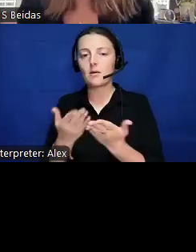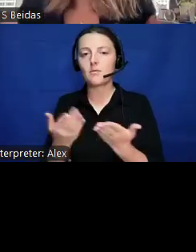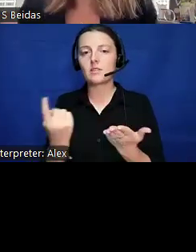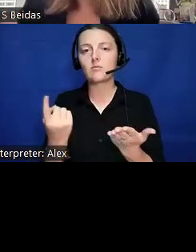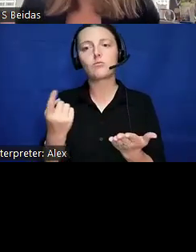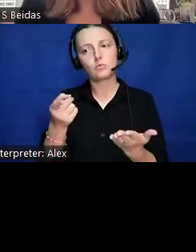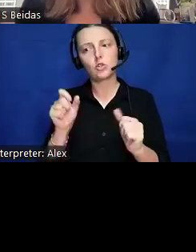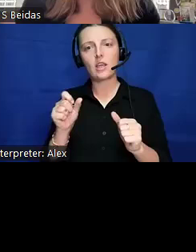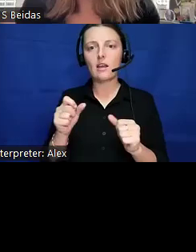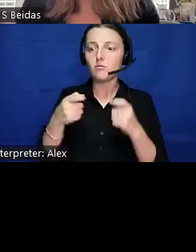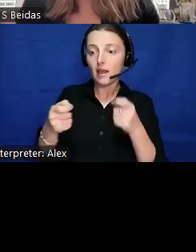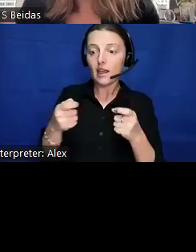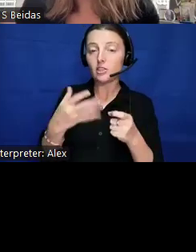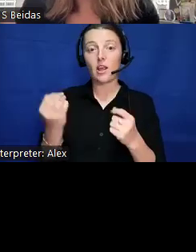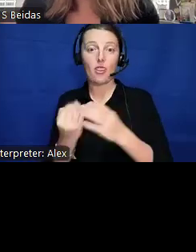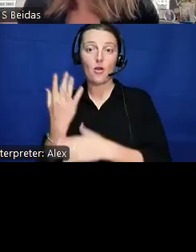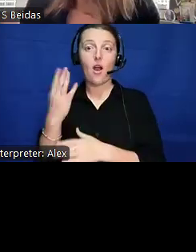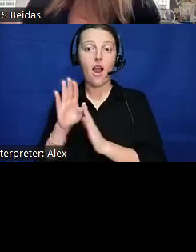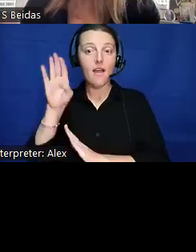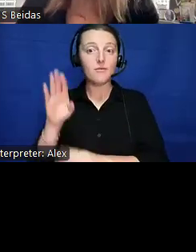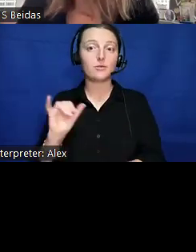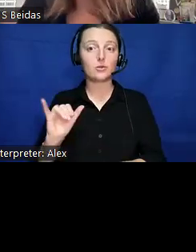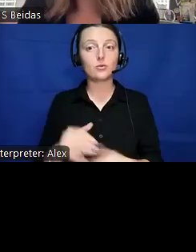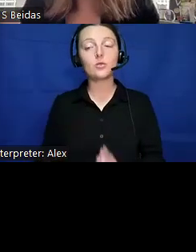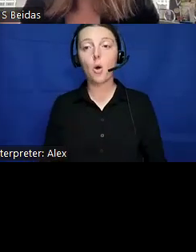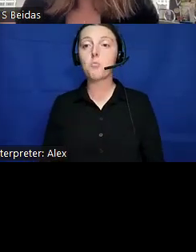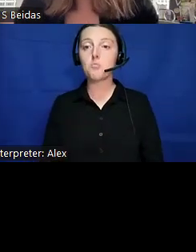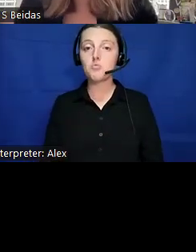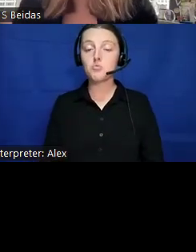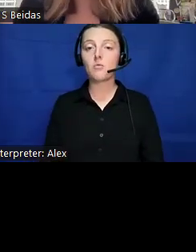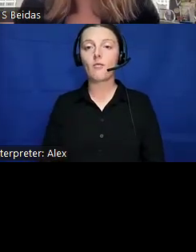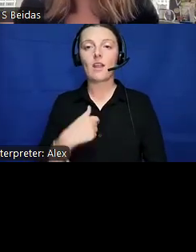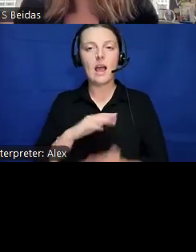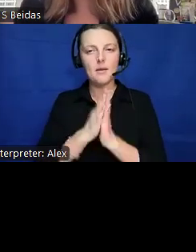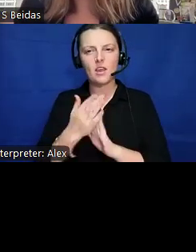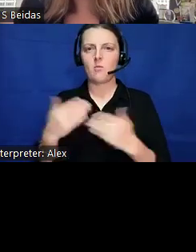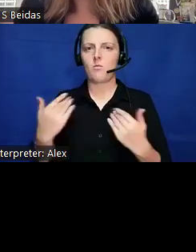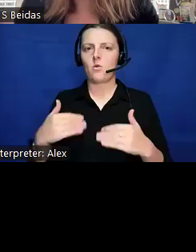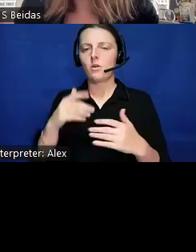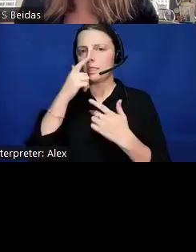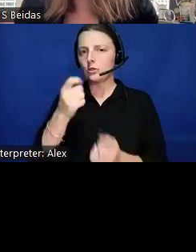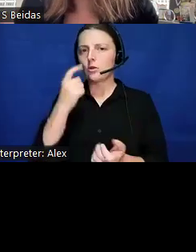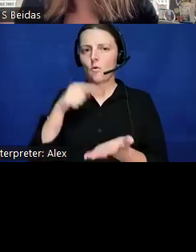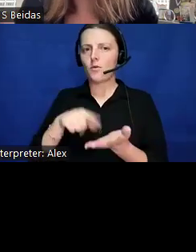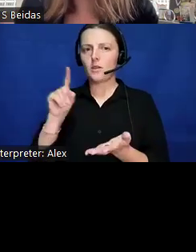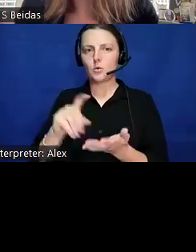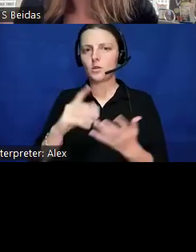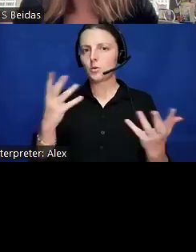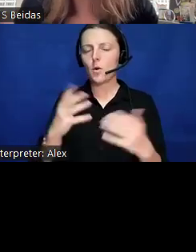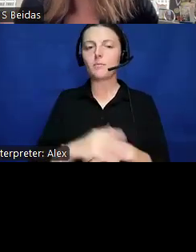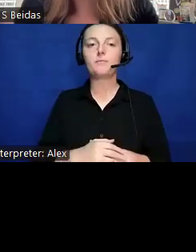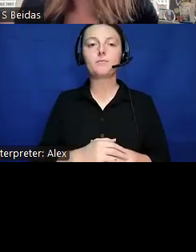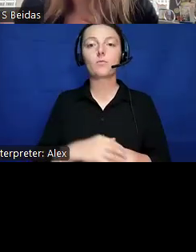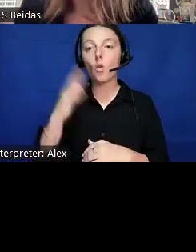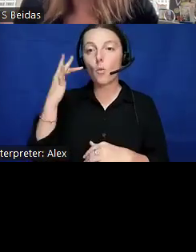to manage and thrive. And so I became really interested in this question of